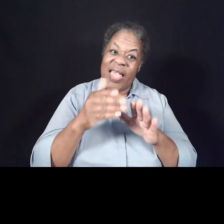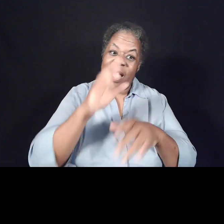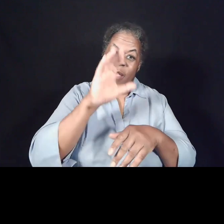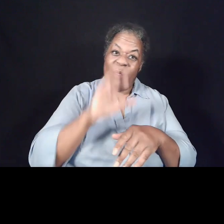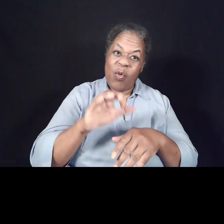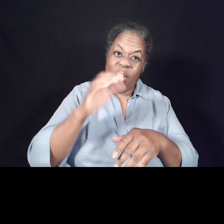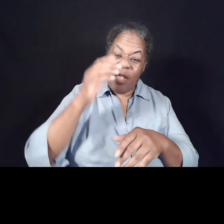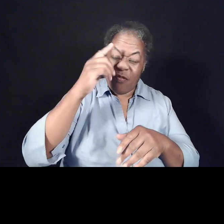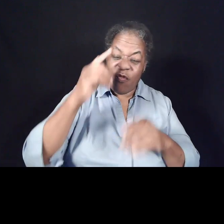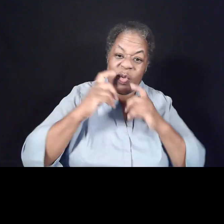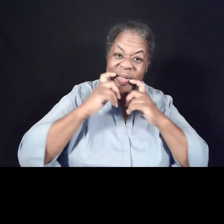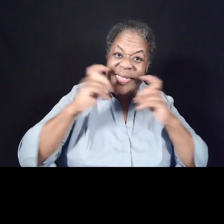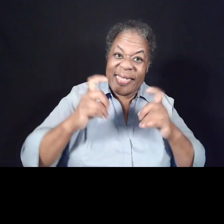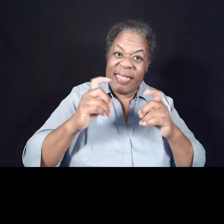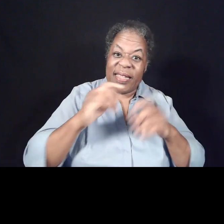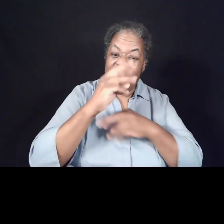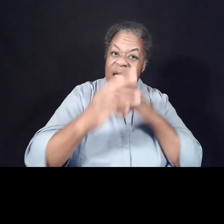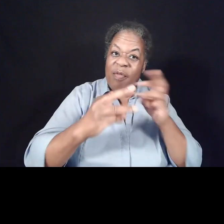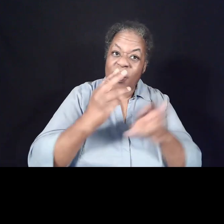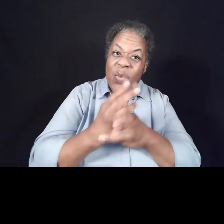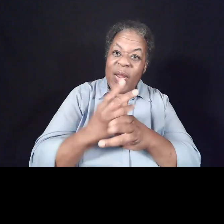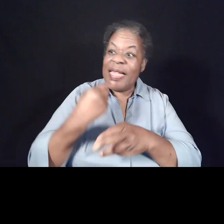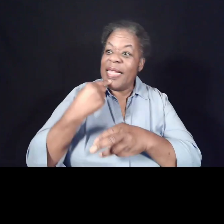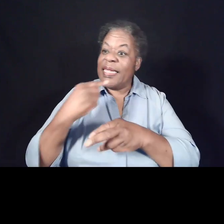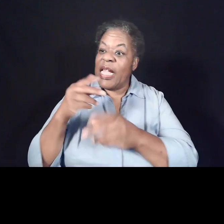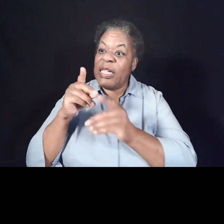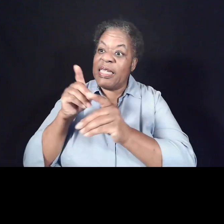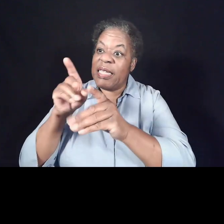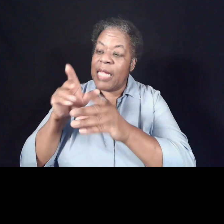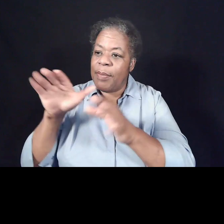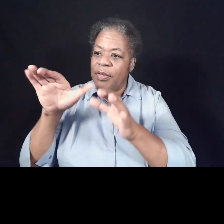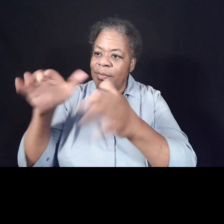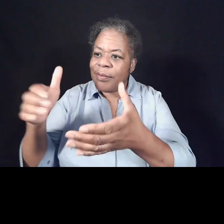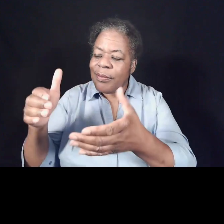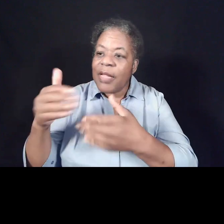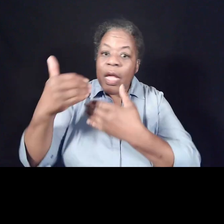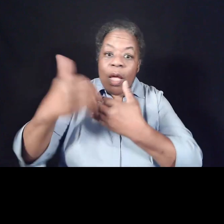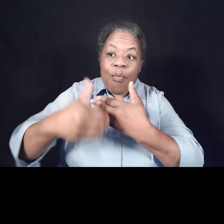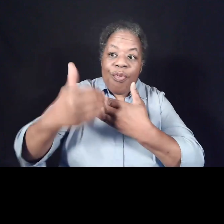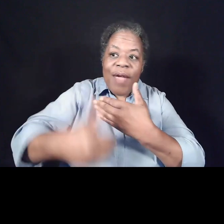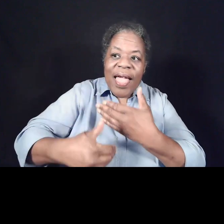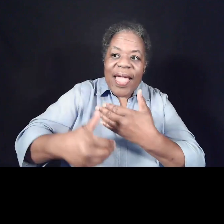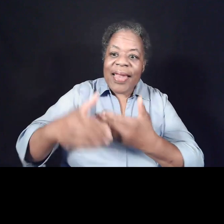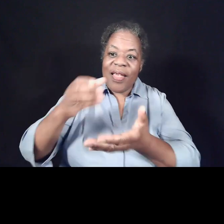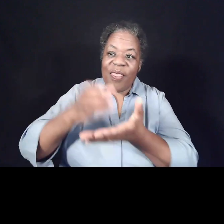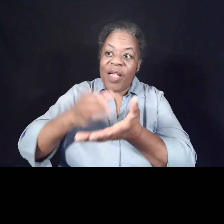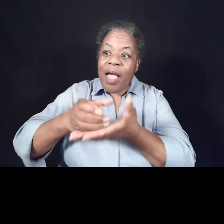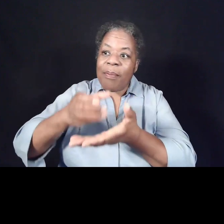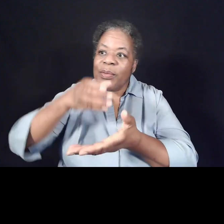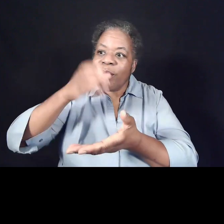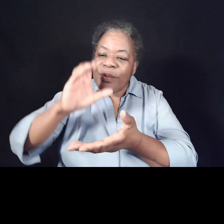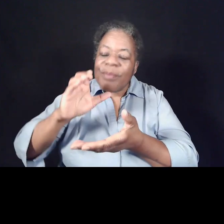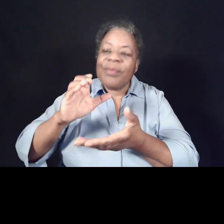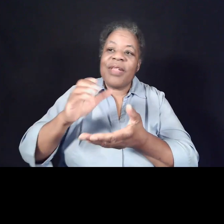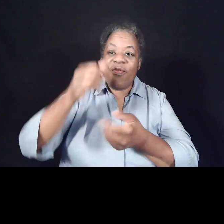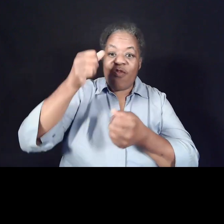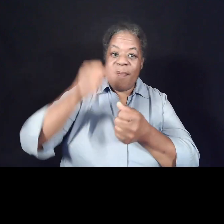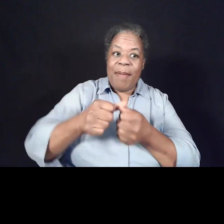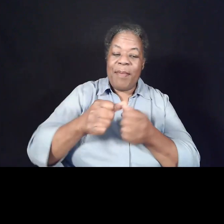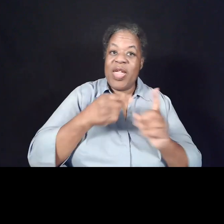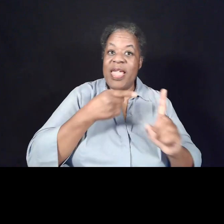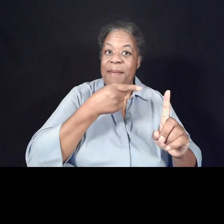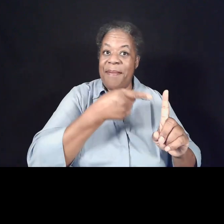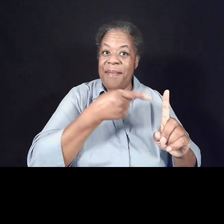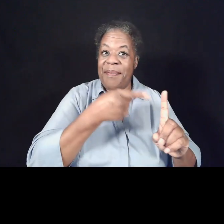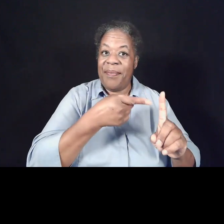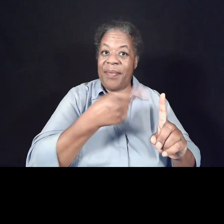Jesus tells his disciples, whom he's journeyed with for several years, to break bread and to drink the cup in remembrance of him. And so as we